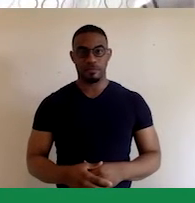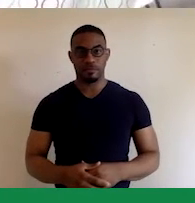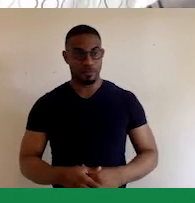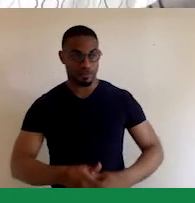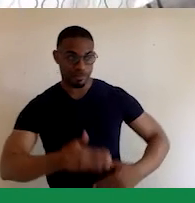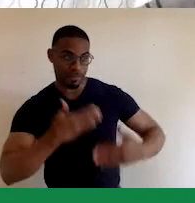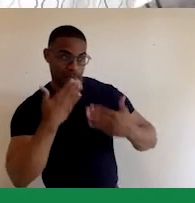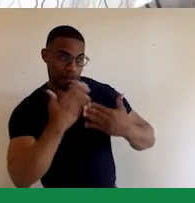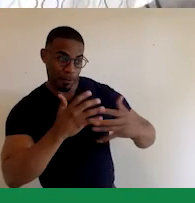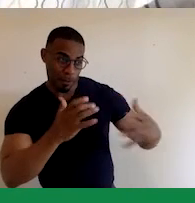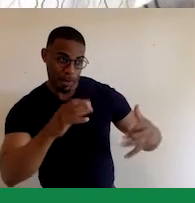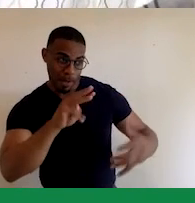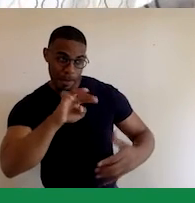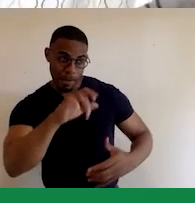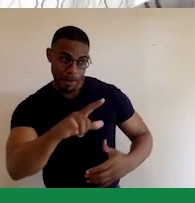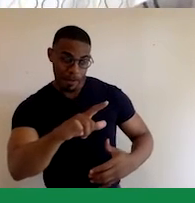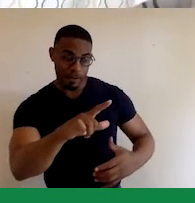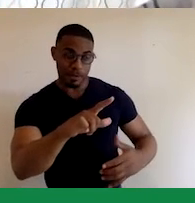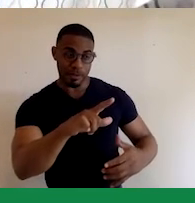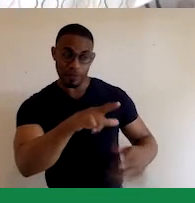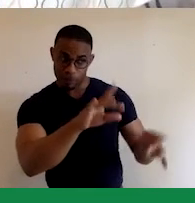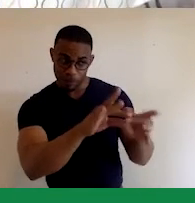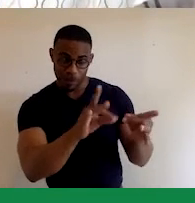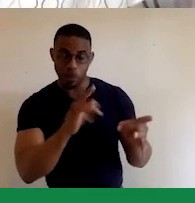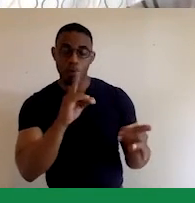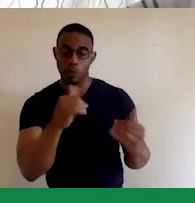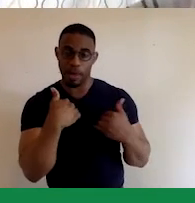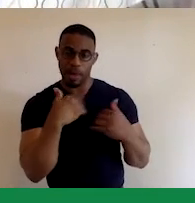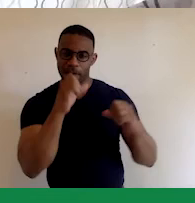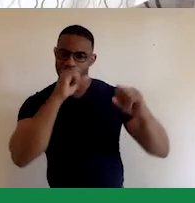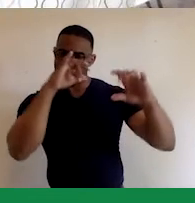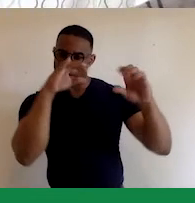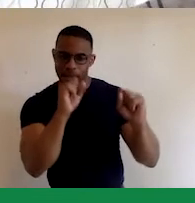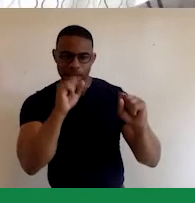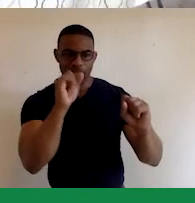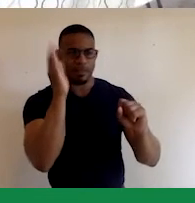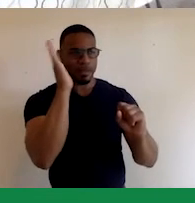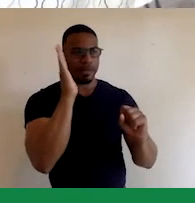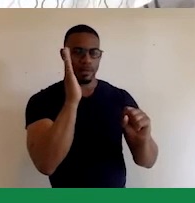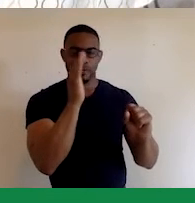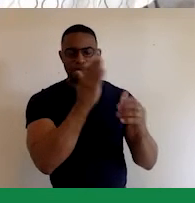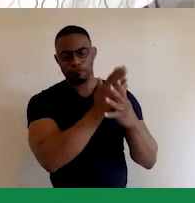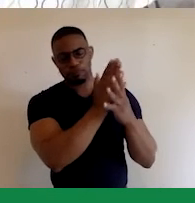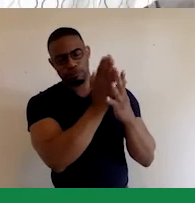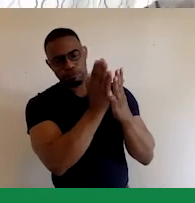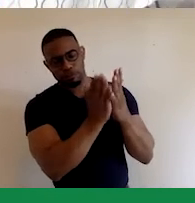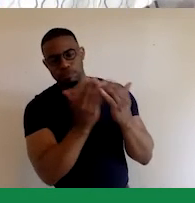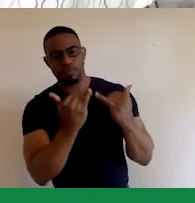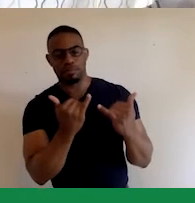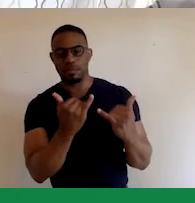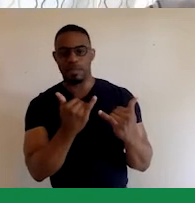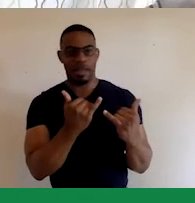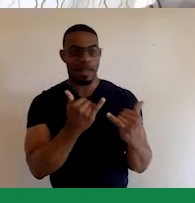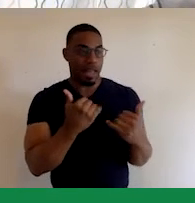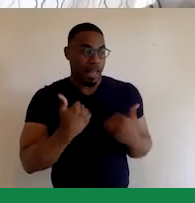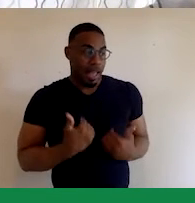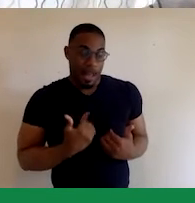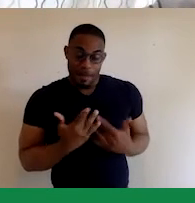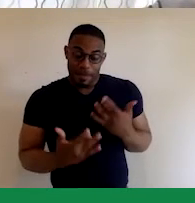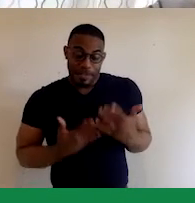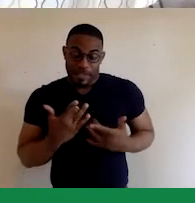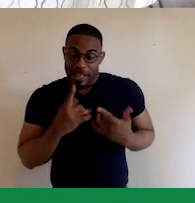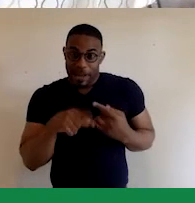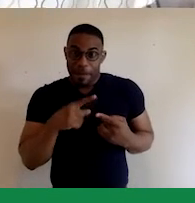Thank you so much, Michael. And as you mentioned, we do have amazing speakers, an amazing lineup today. I am